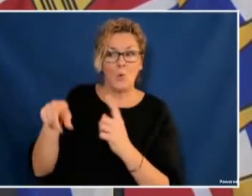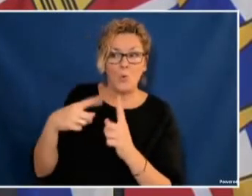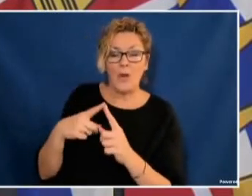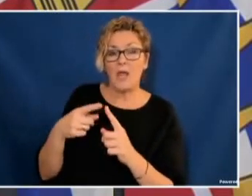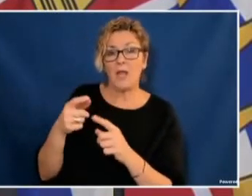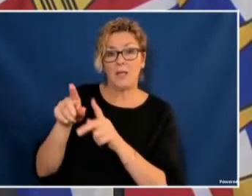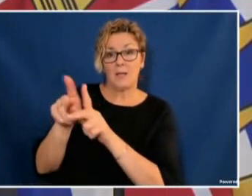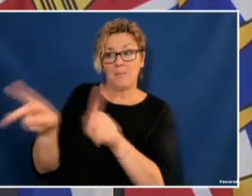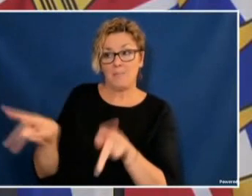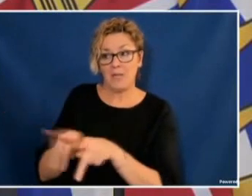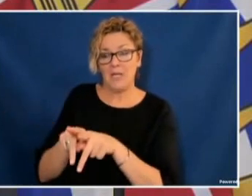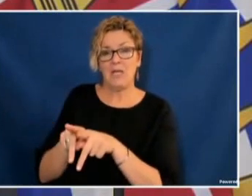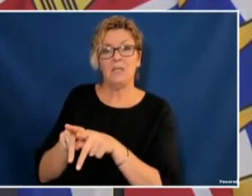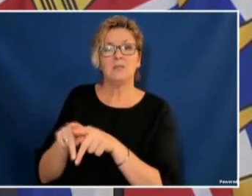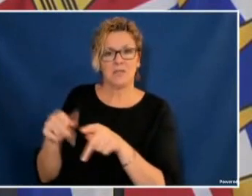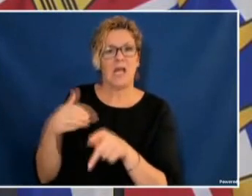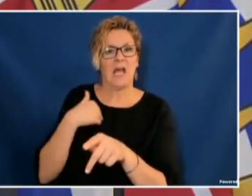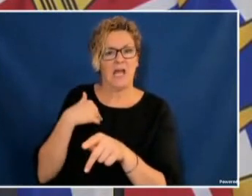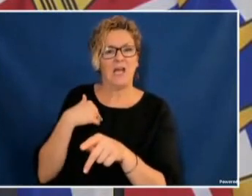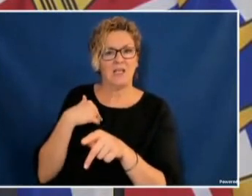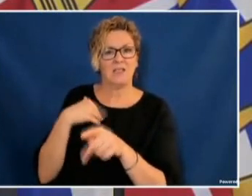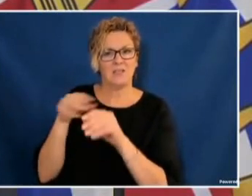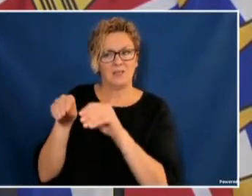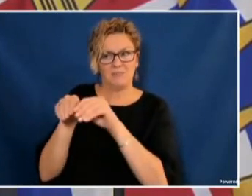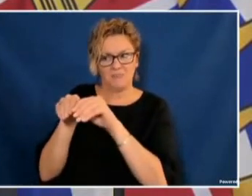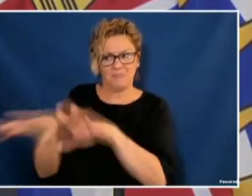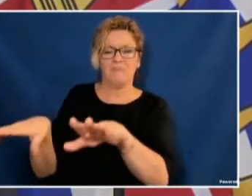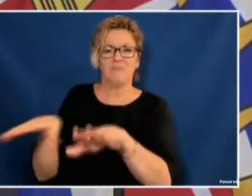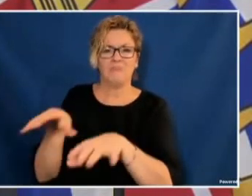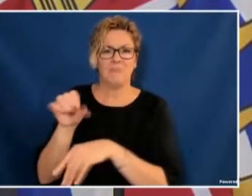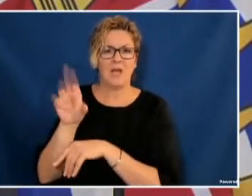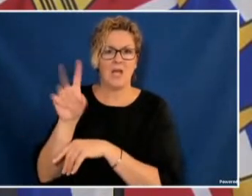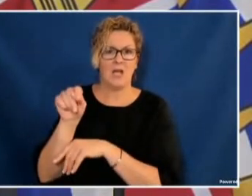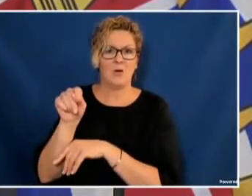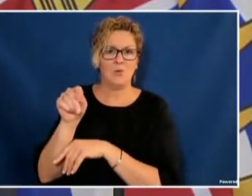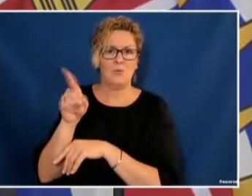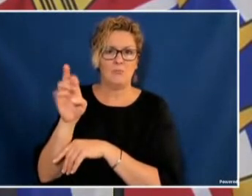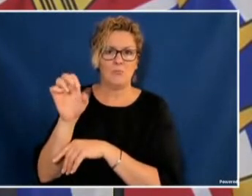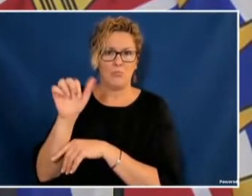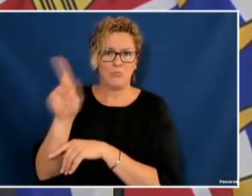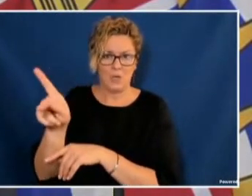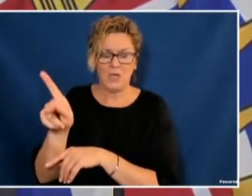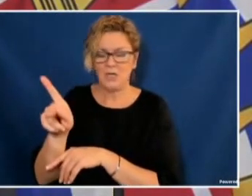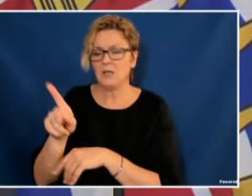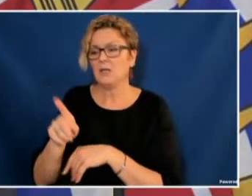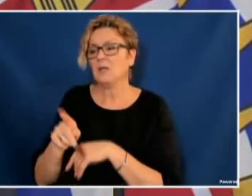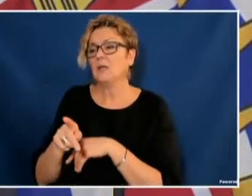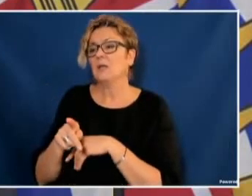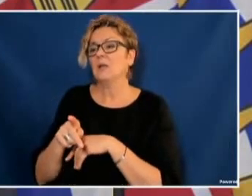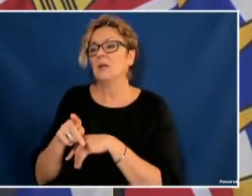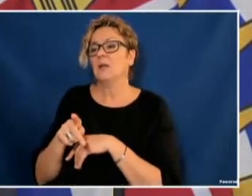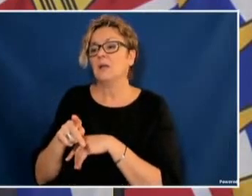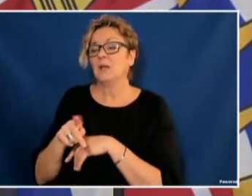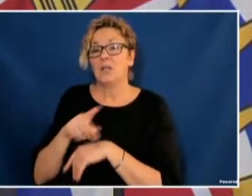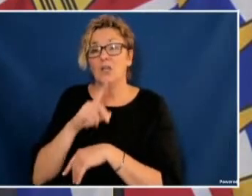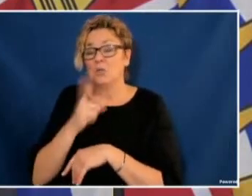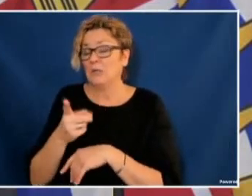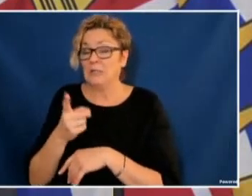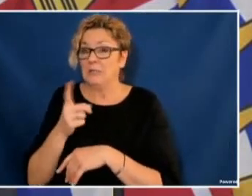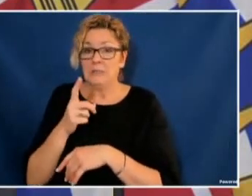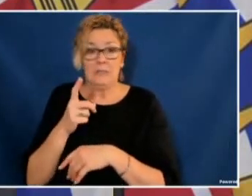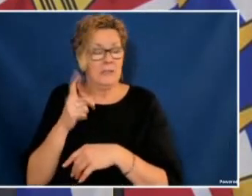I'm curious about the correlation between the count of currently in critical care and the fatality